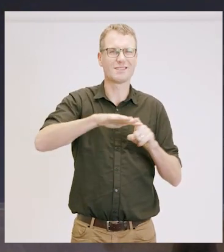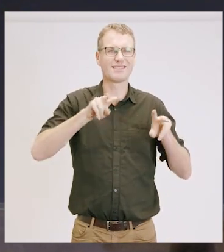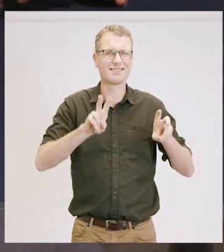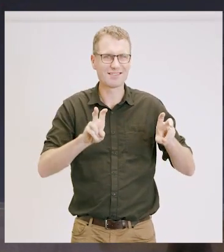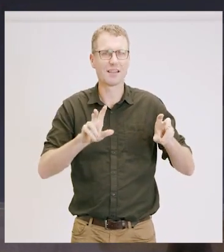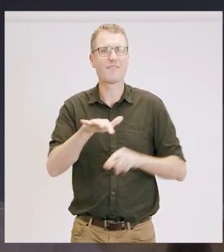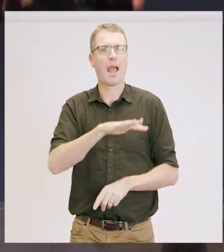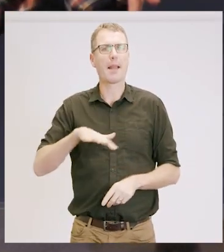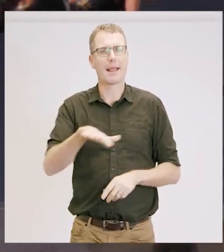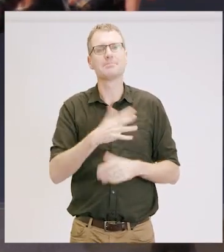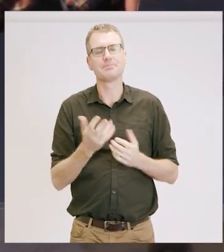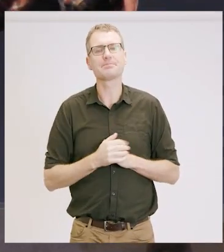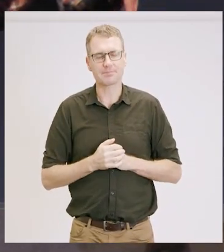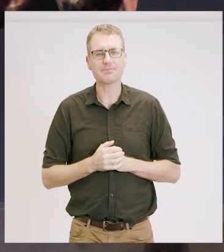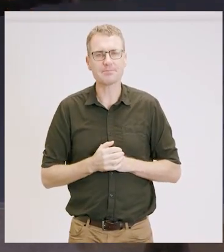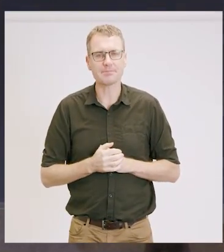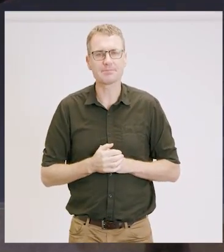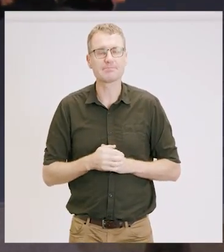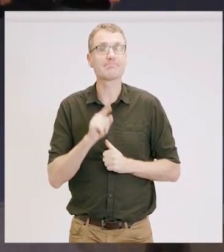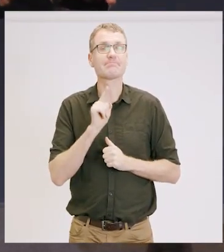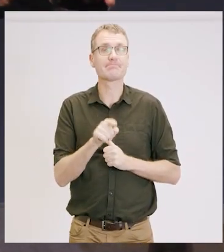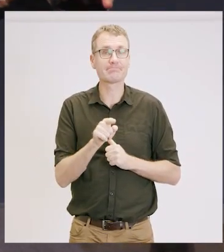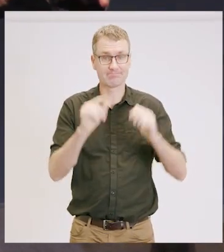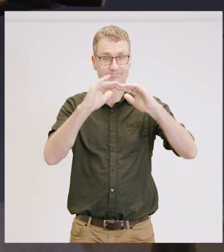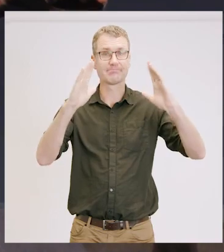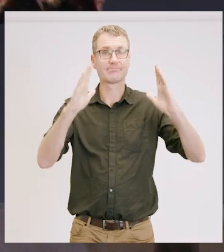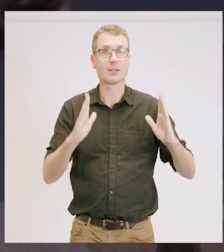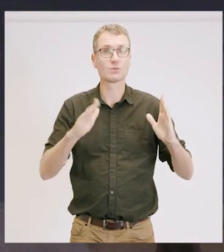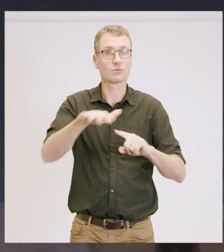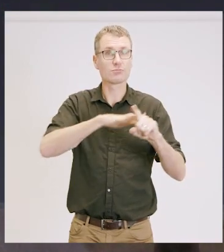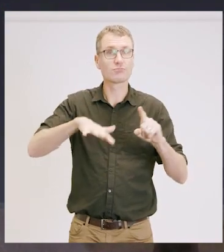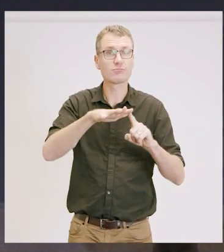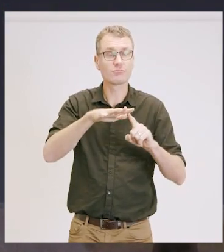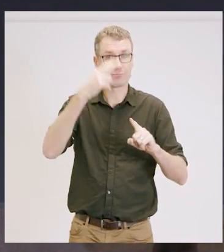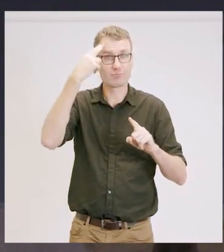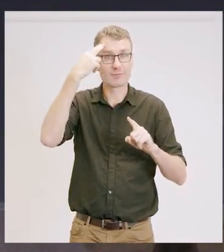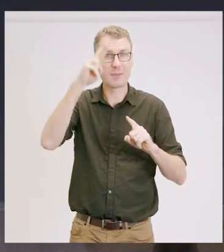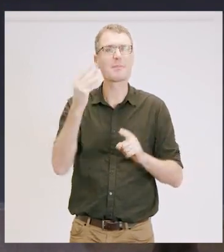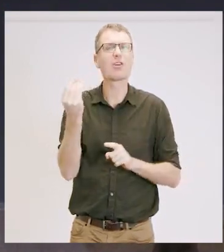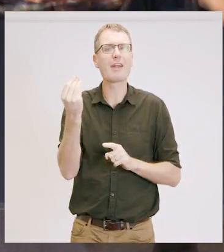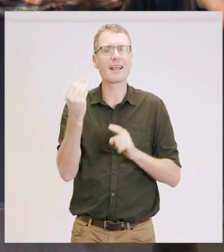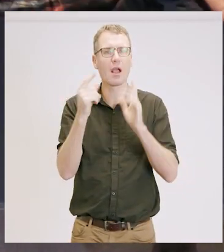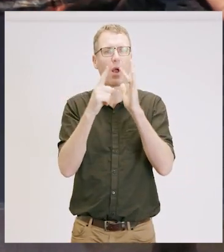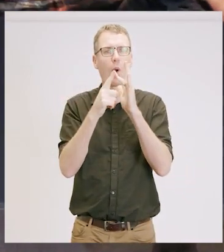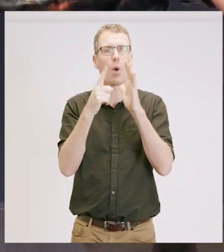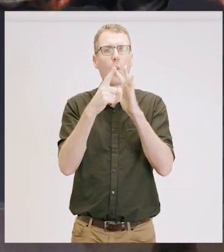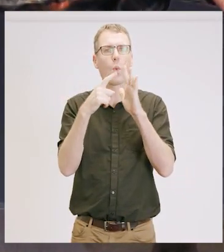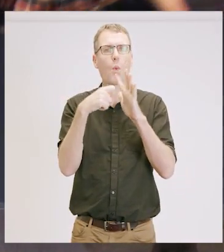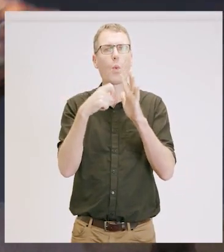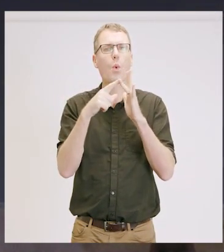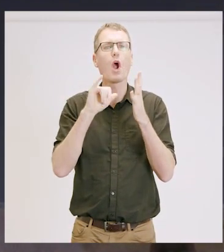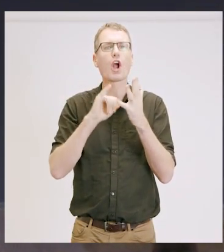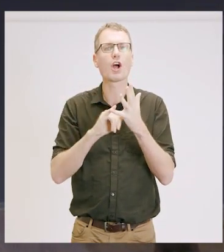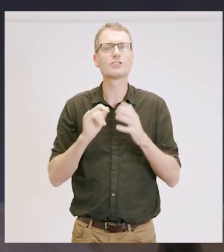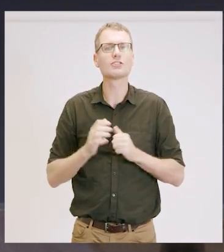that family, that household, or the Greek word is oikos, that household was part of the wider tribe that the